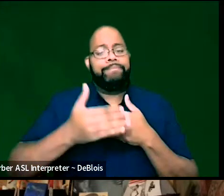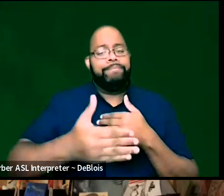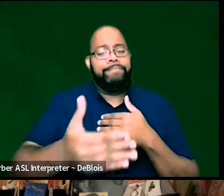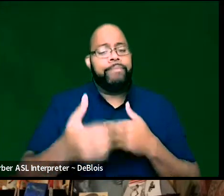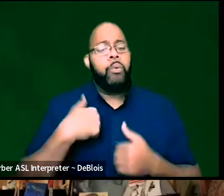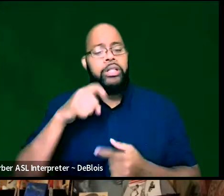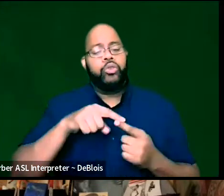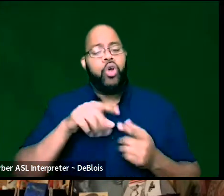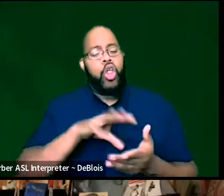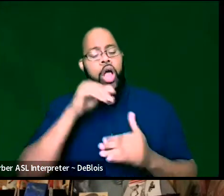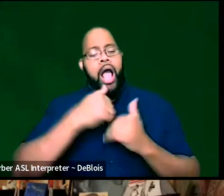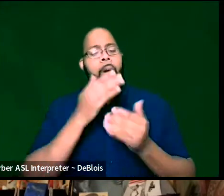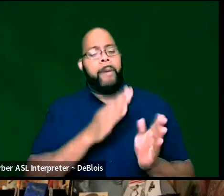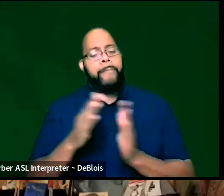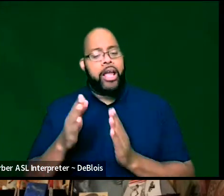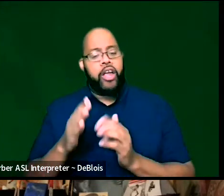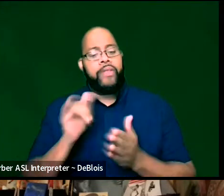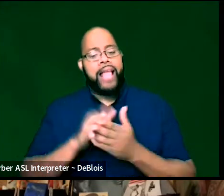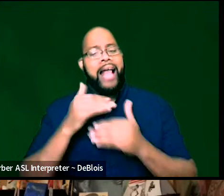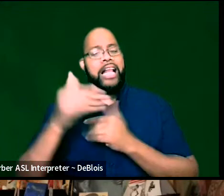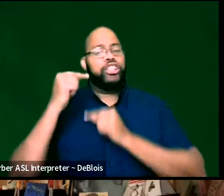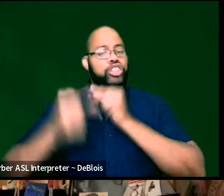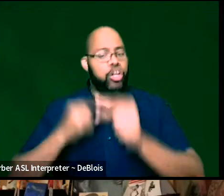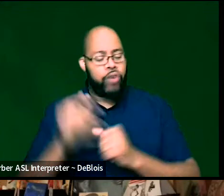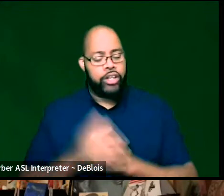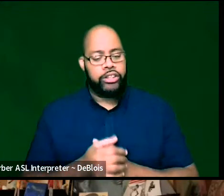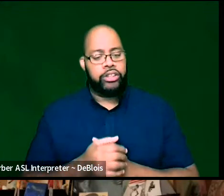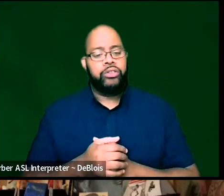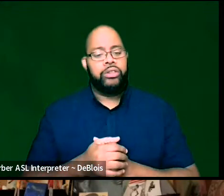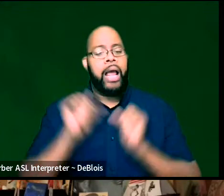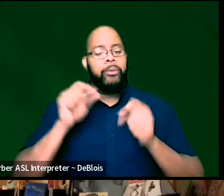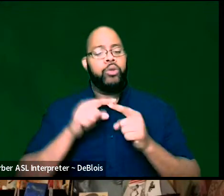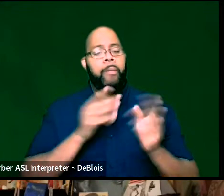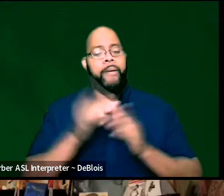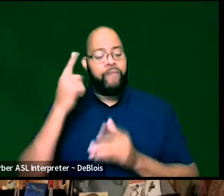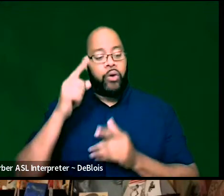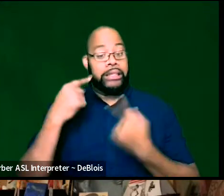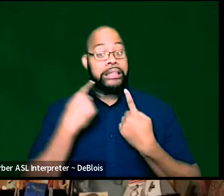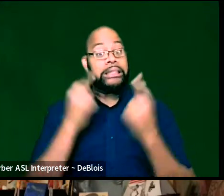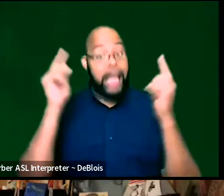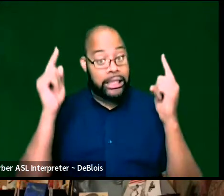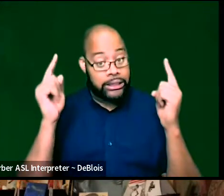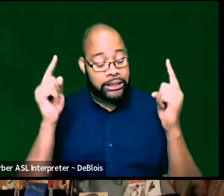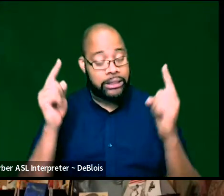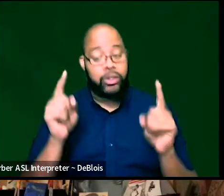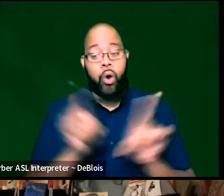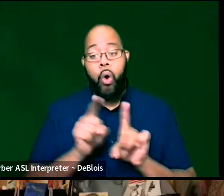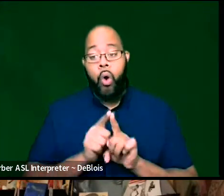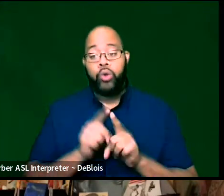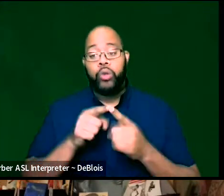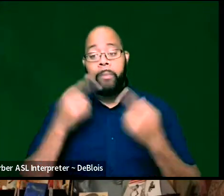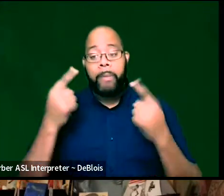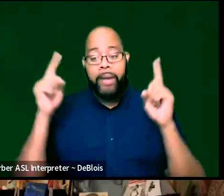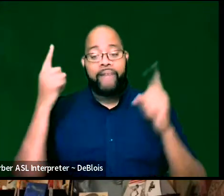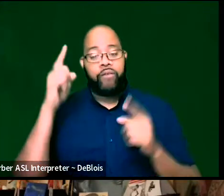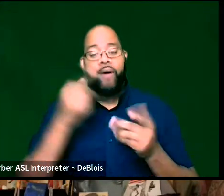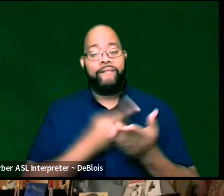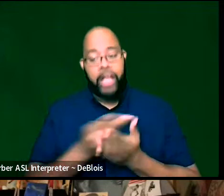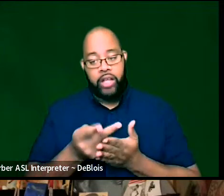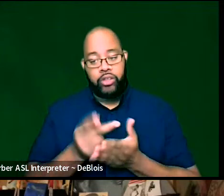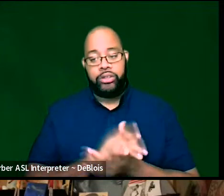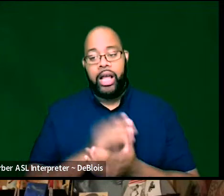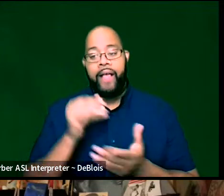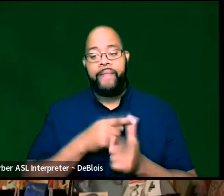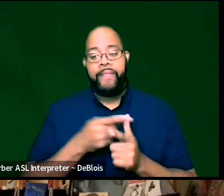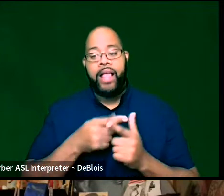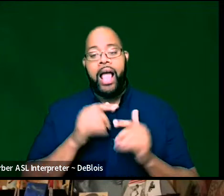we need to learn to prepare this next generation to prepare for the successes, also to prepare for the failures, and then